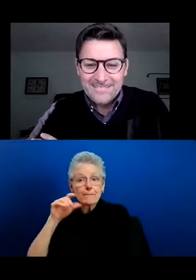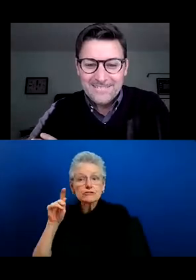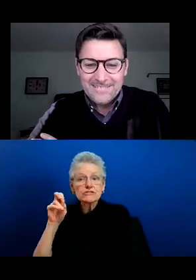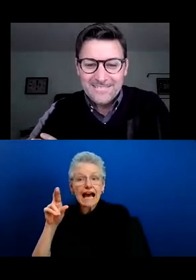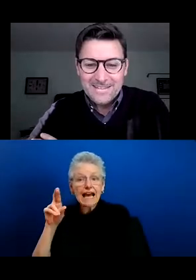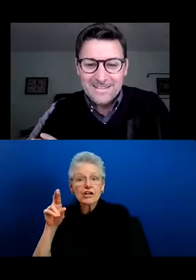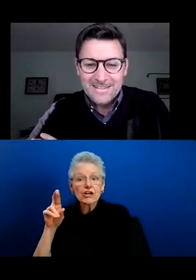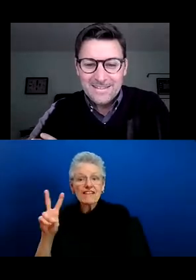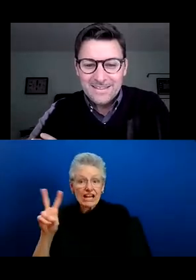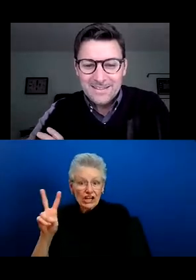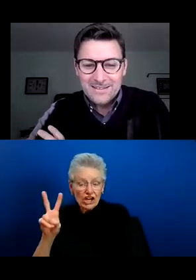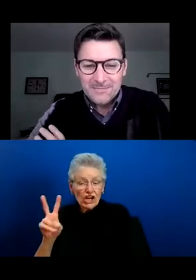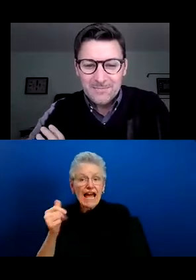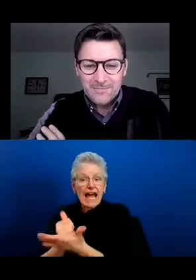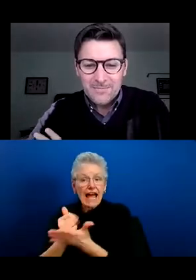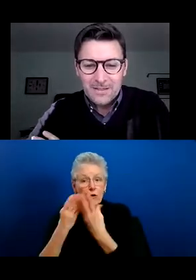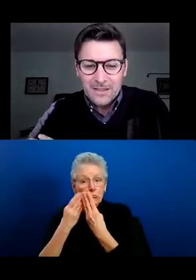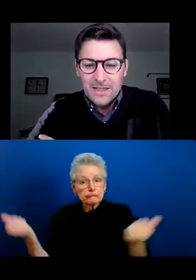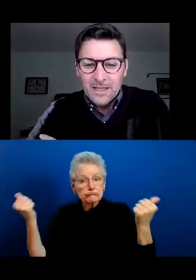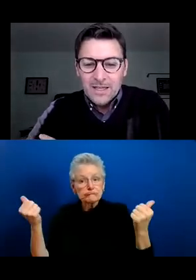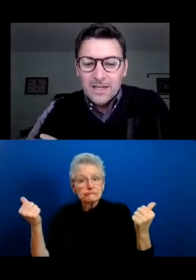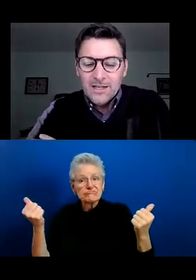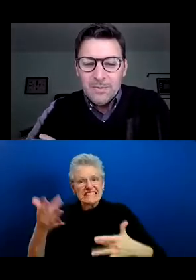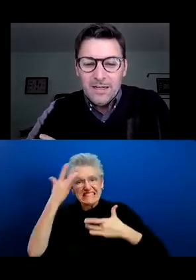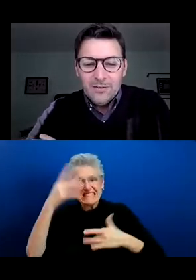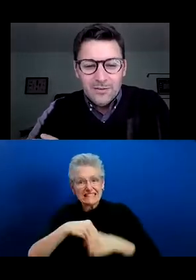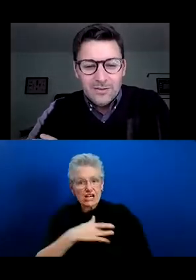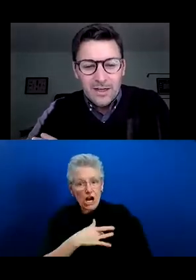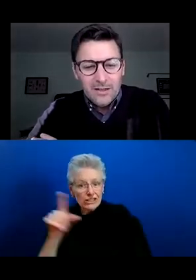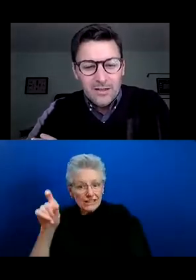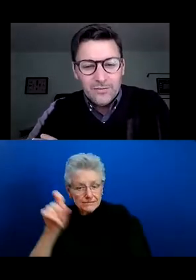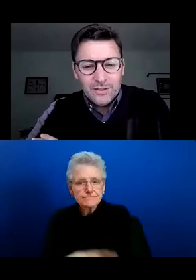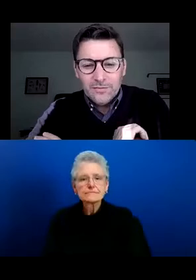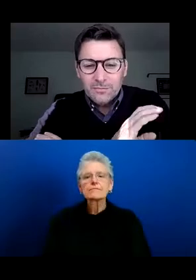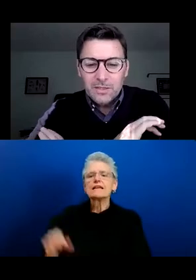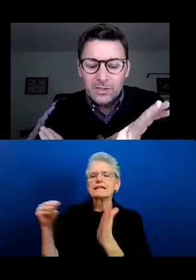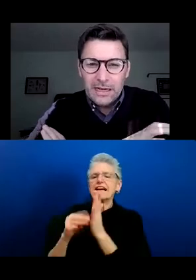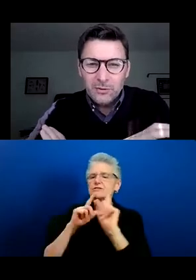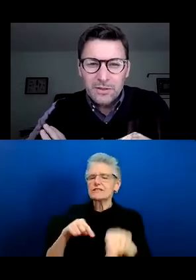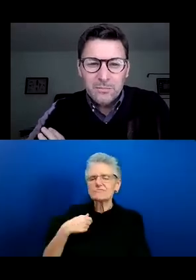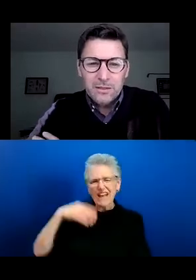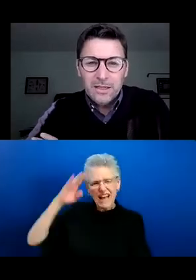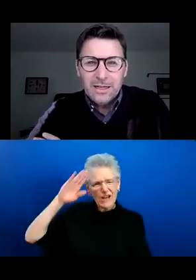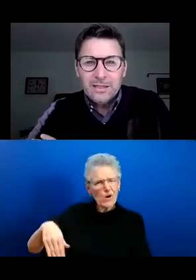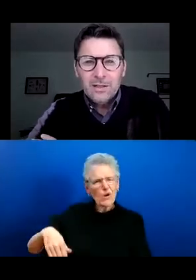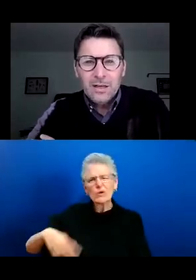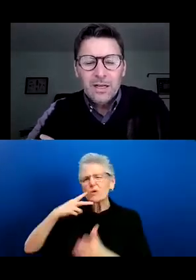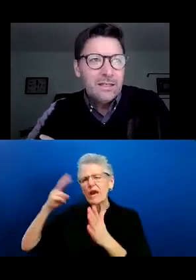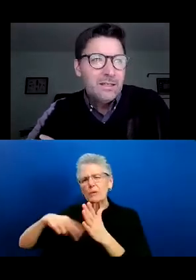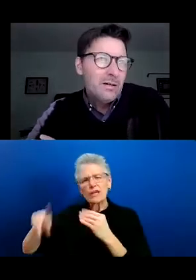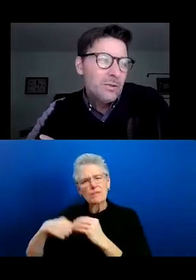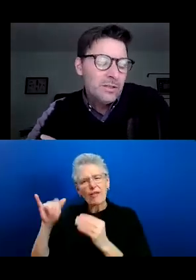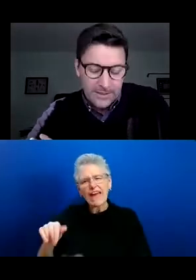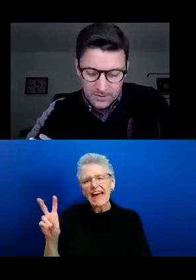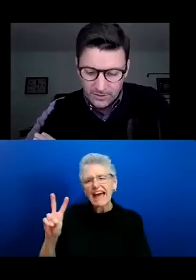water help break up plaque, help clear arteries? I know there's a lot of information out there about that, and